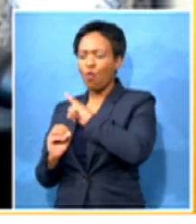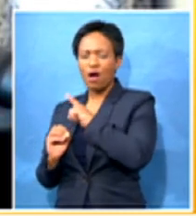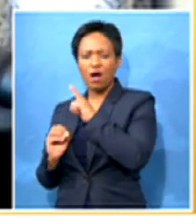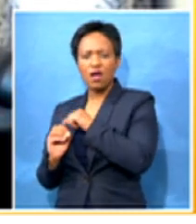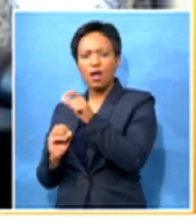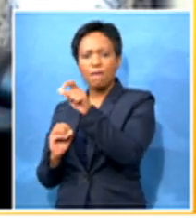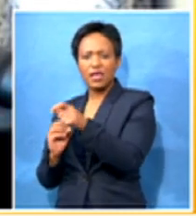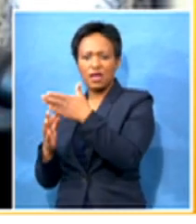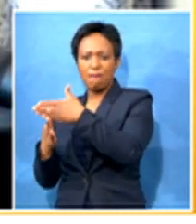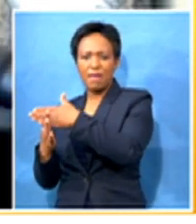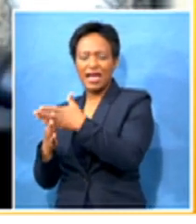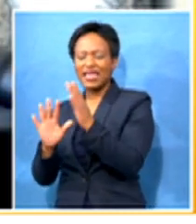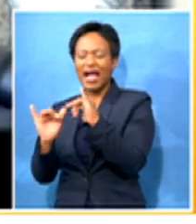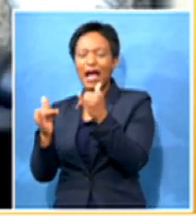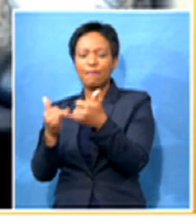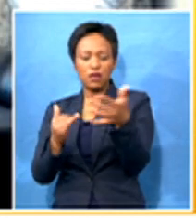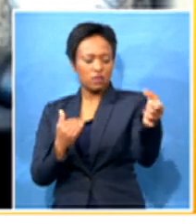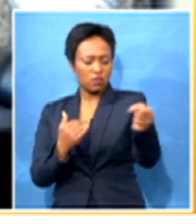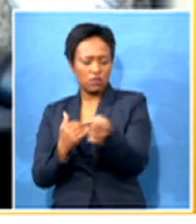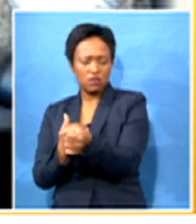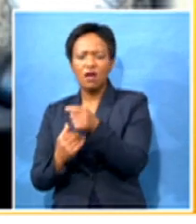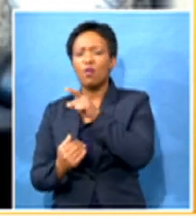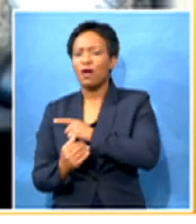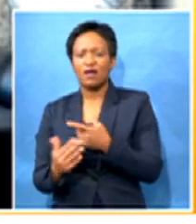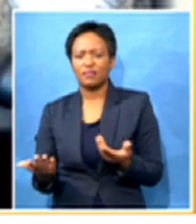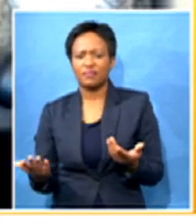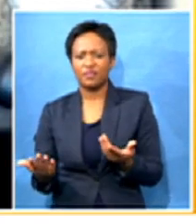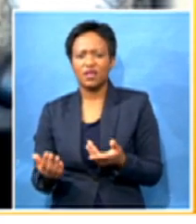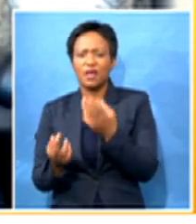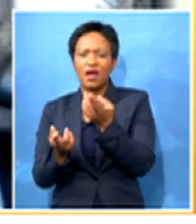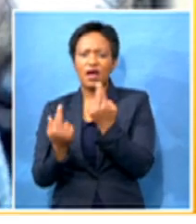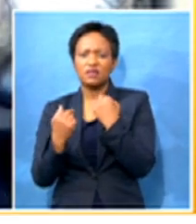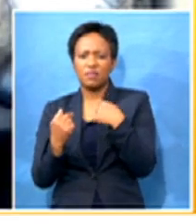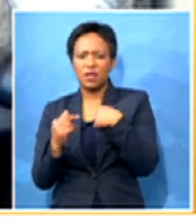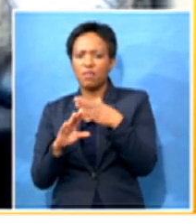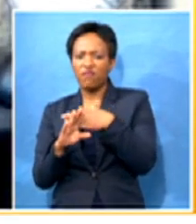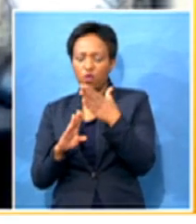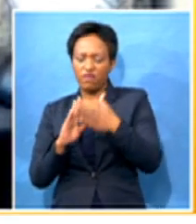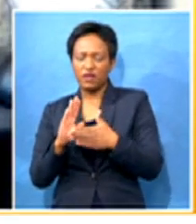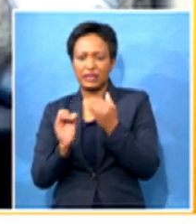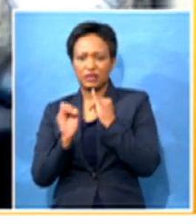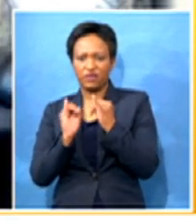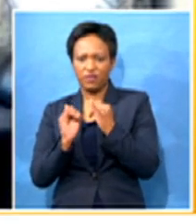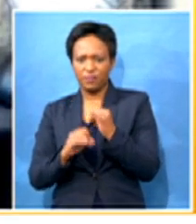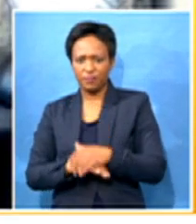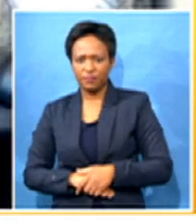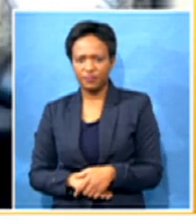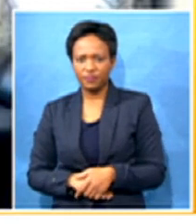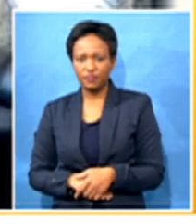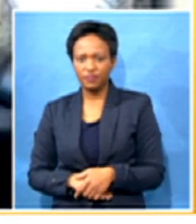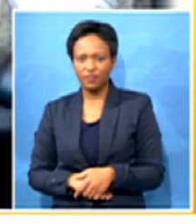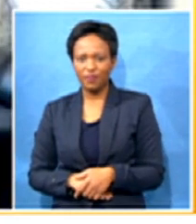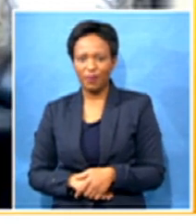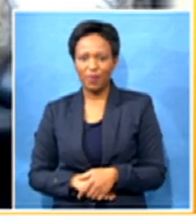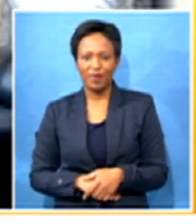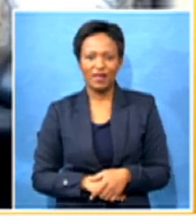person was actually engaged. Maybe if we can just answer that question before we wrap up the interview. I want